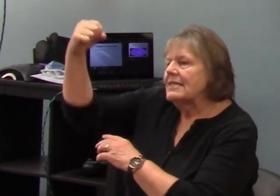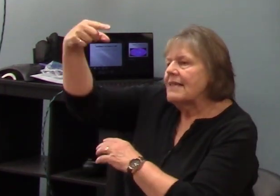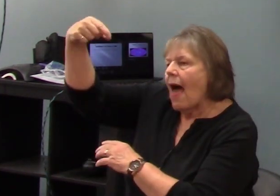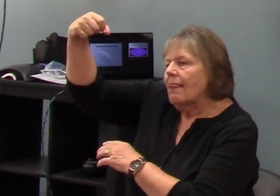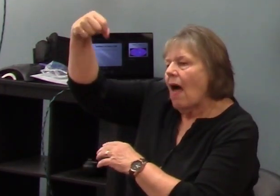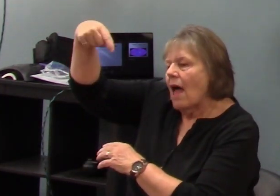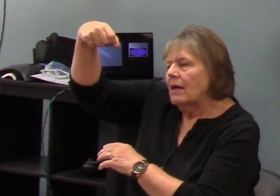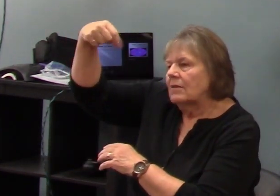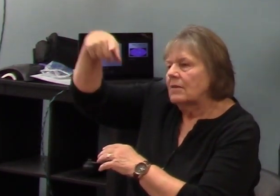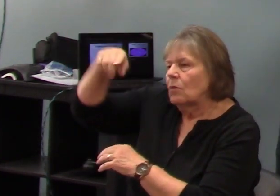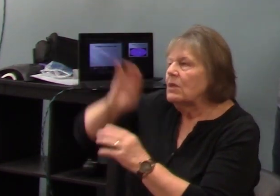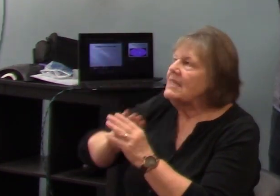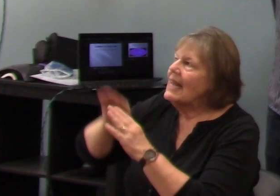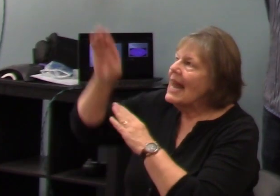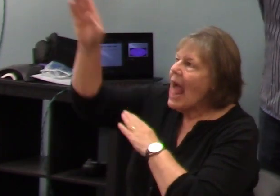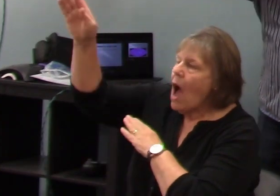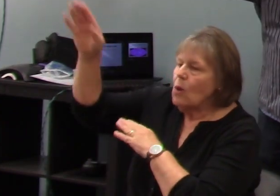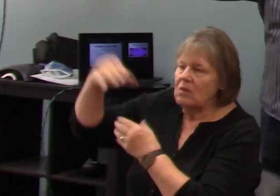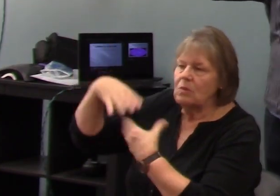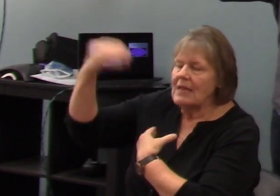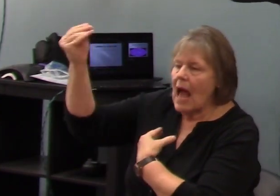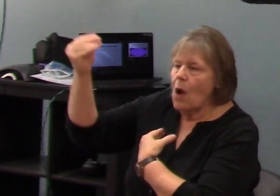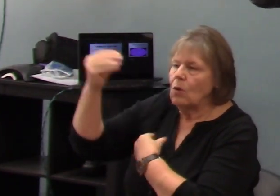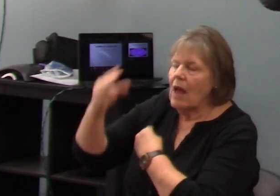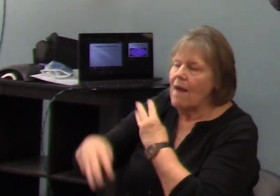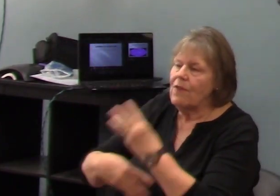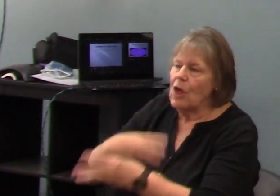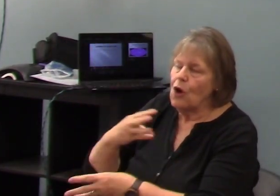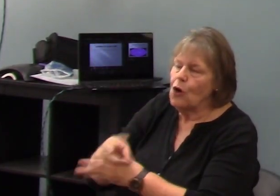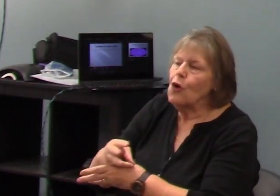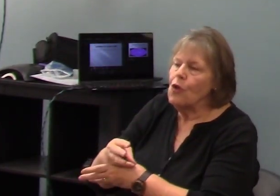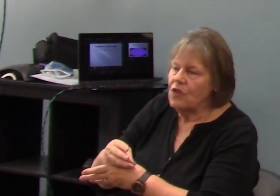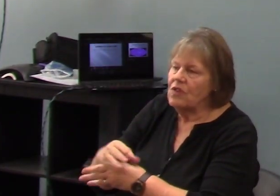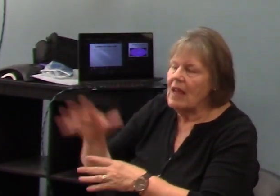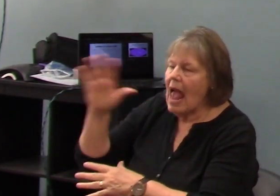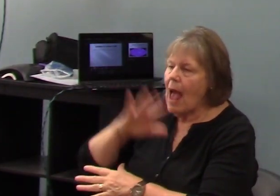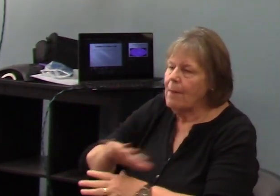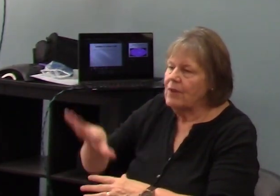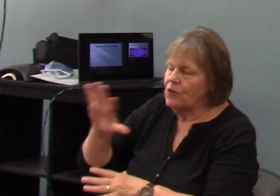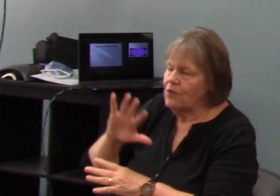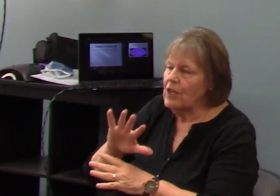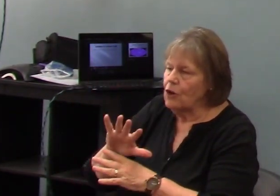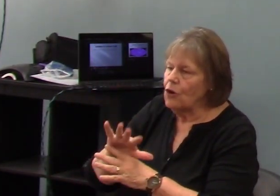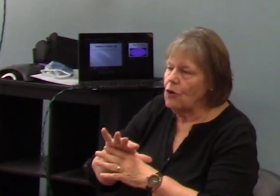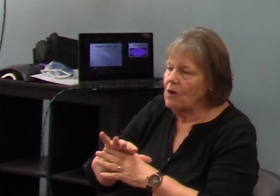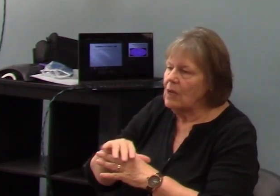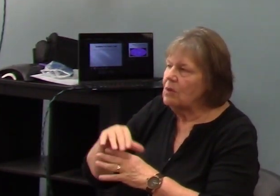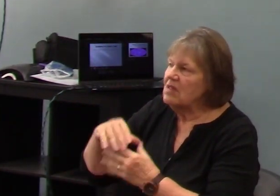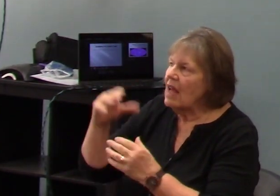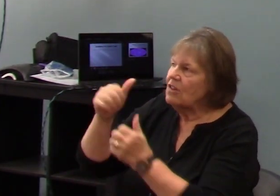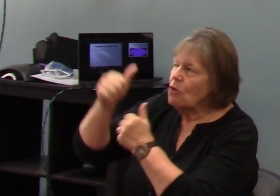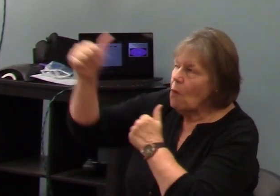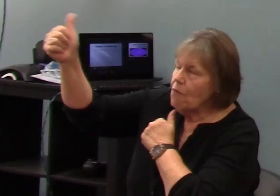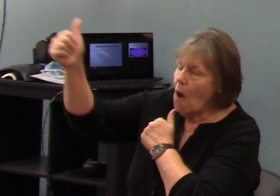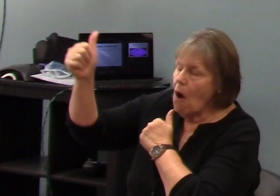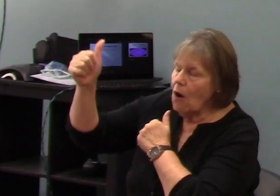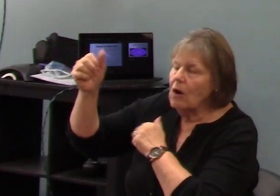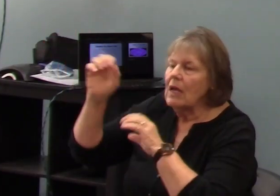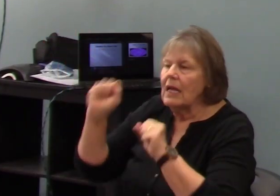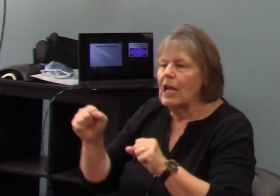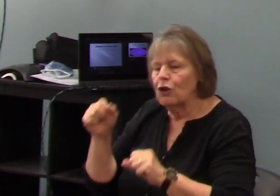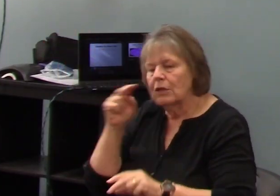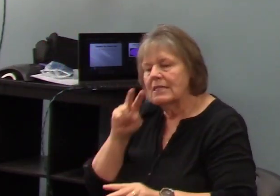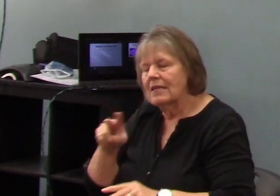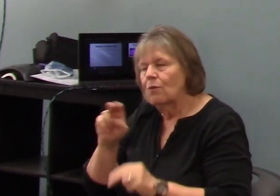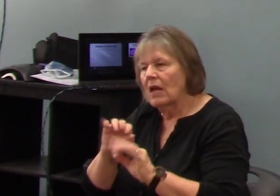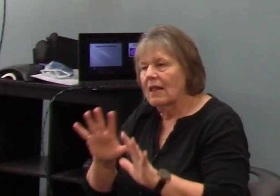Earth's atmosphere, so there wasn't all this other radiation, all this other signal getting in the way. It could get out and kind of get a really nice, perfect picture.